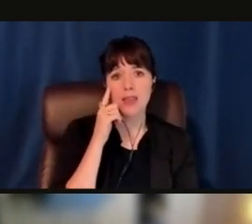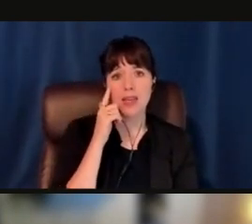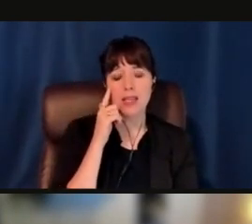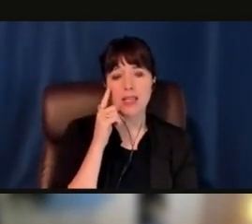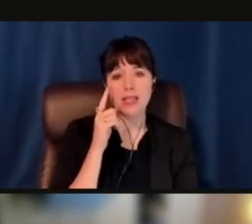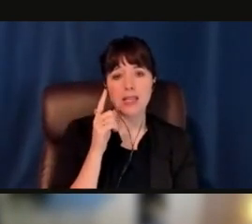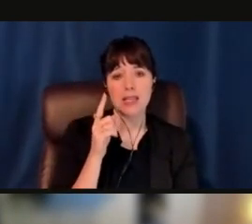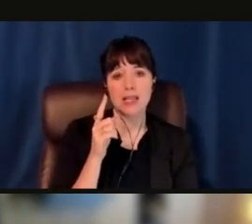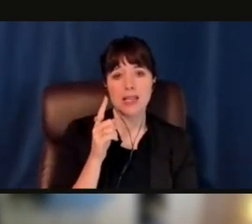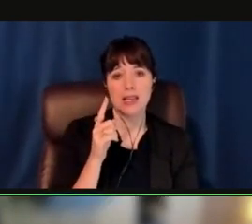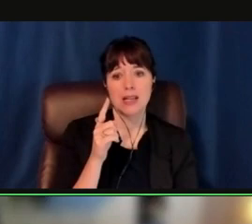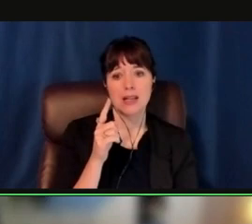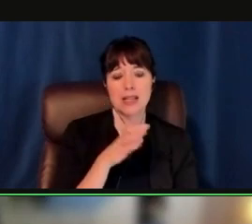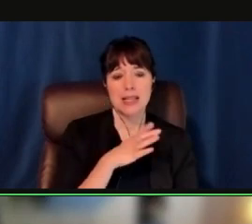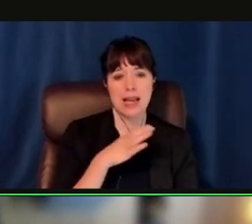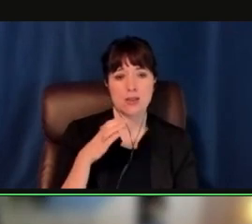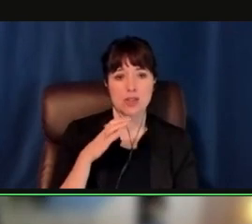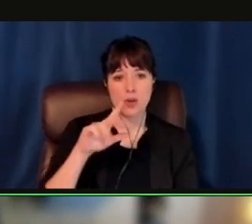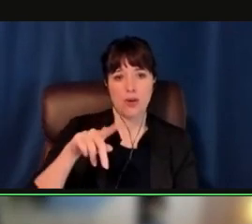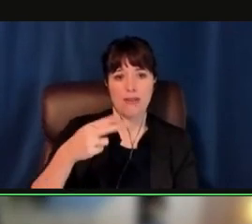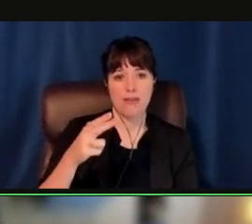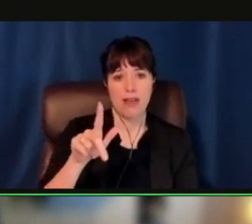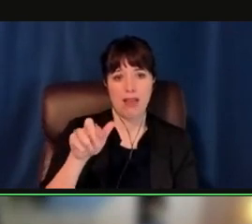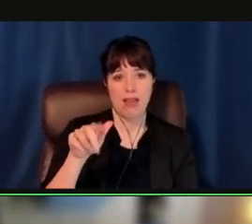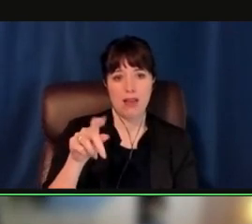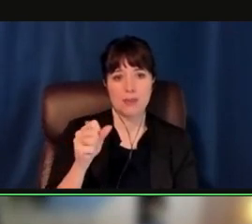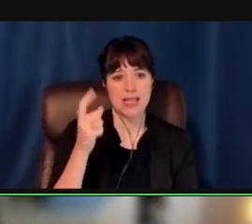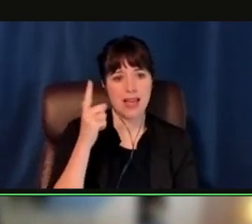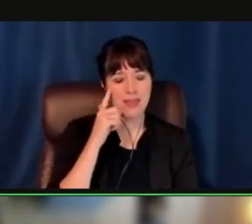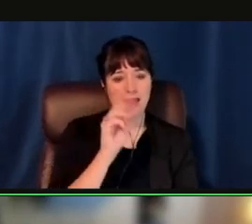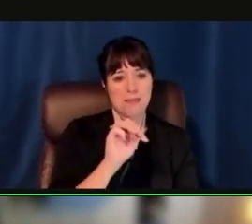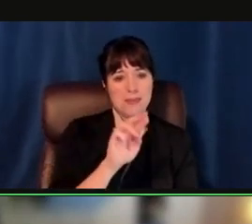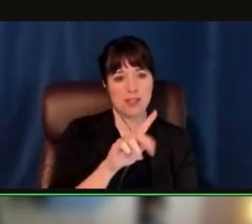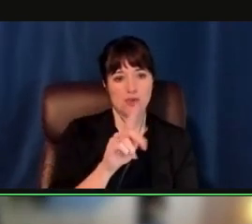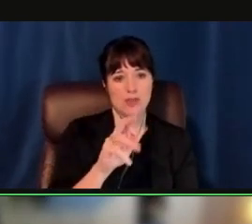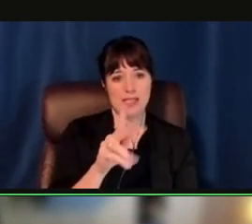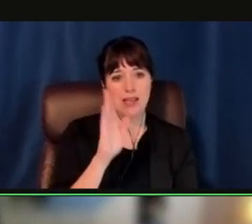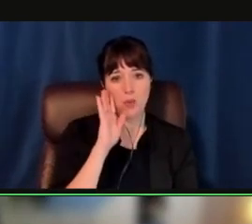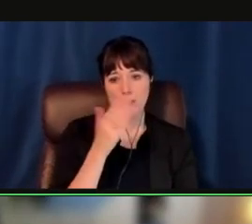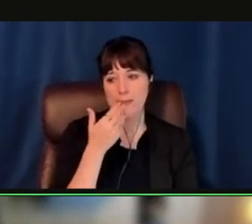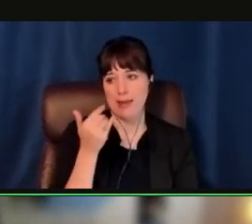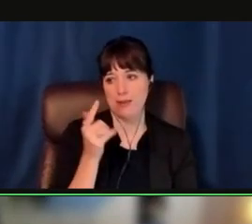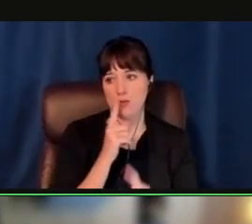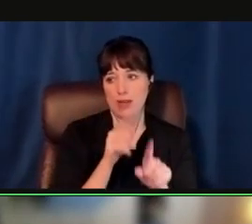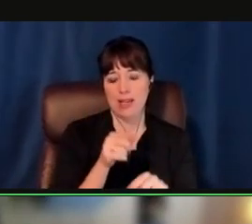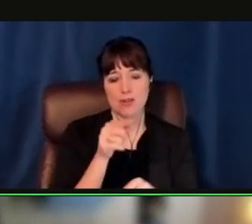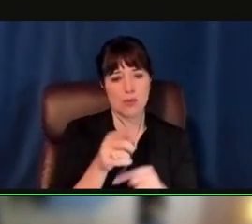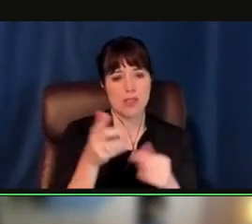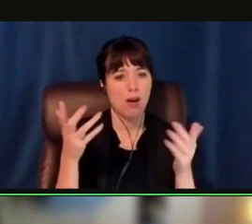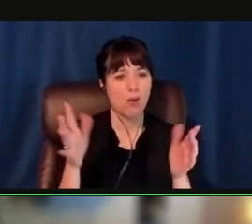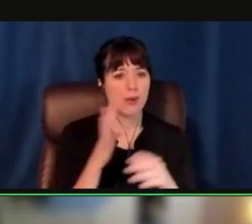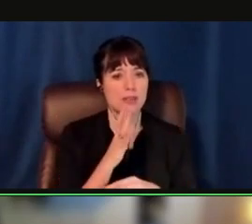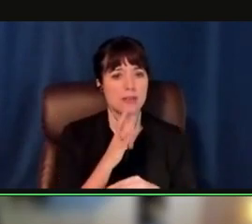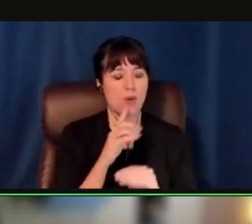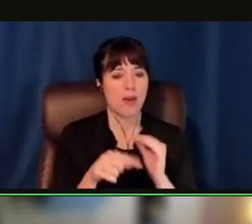Councilor Phillips, I think that Mr. Zink would be better to answer. He already spoke about the